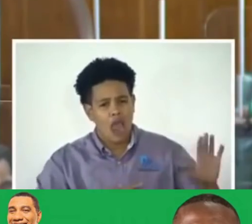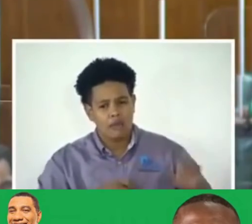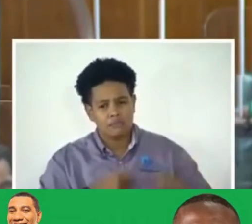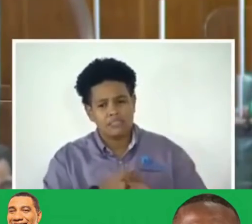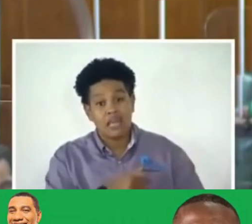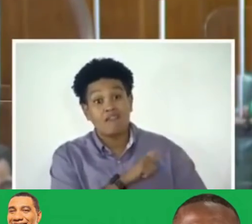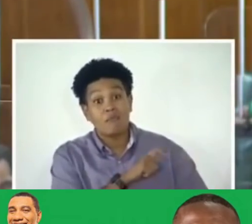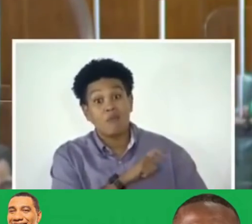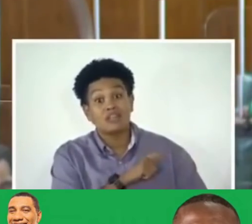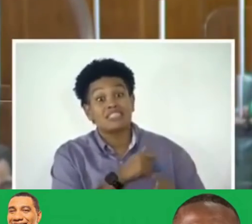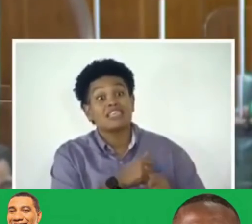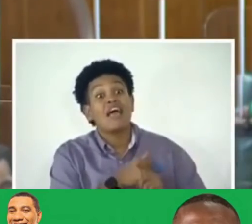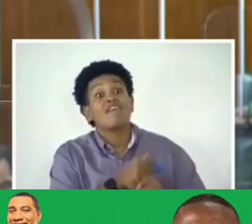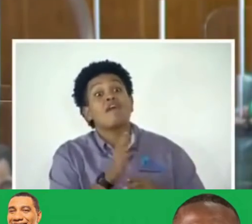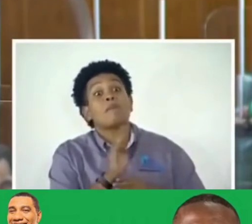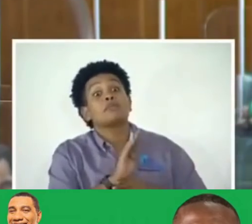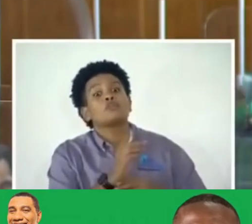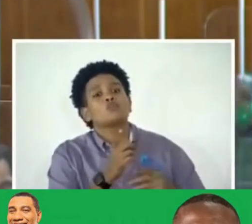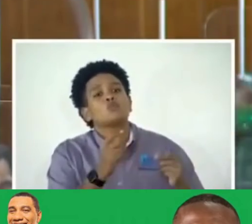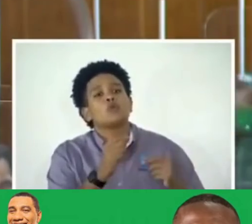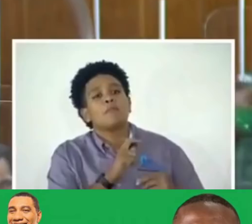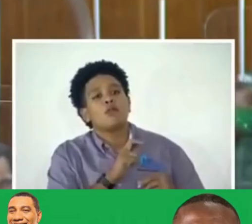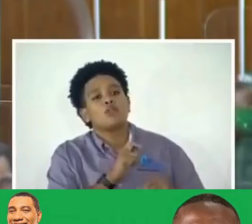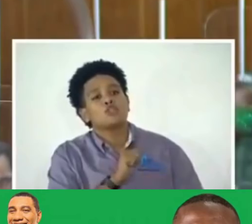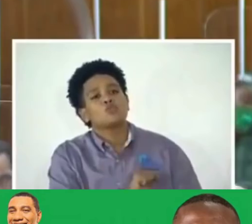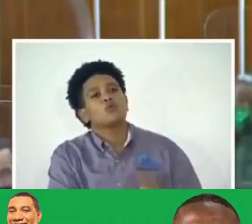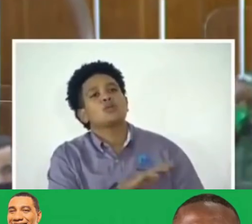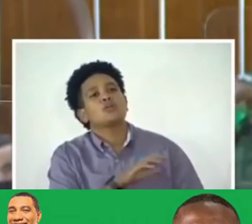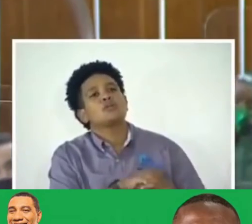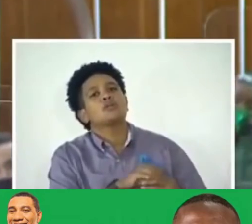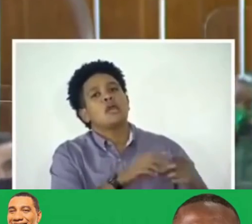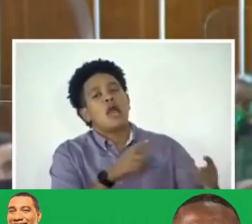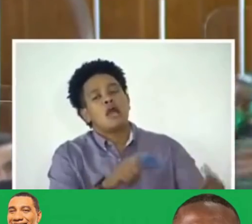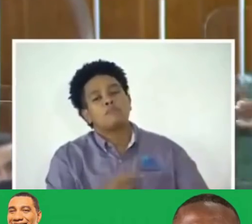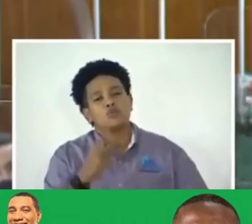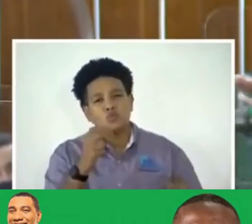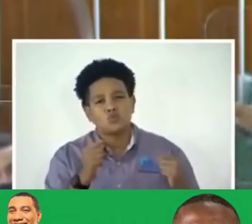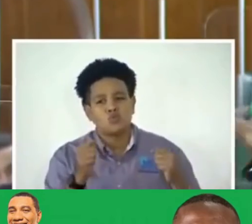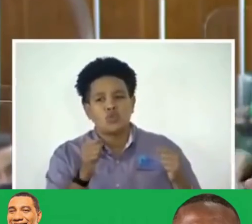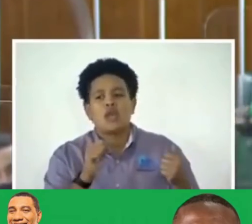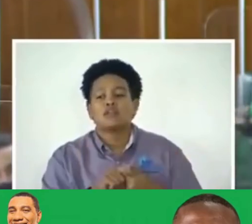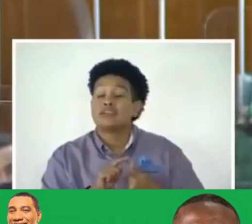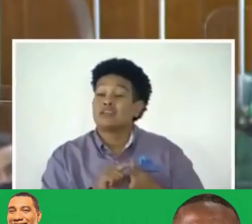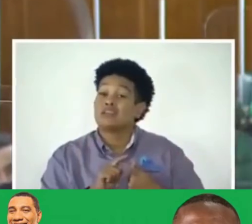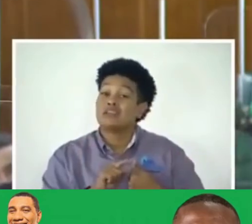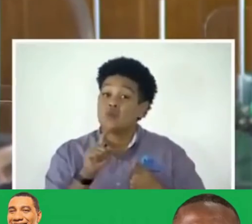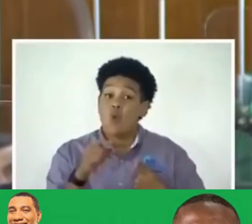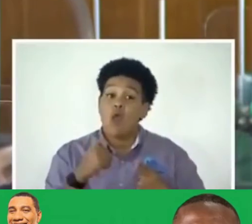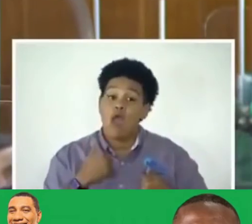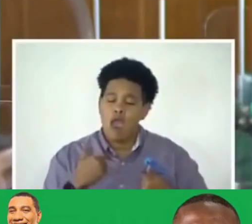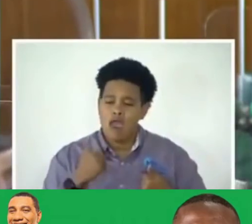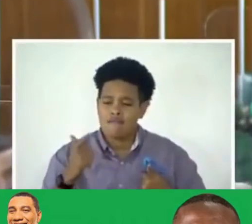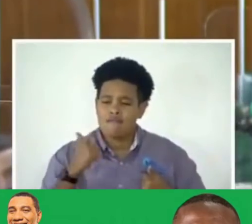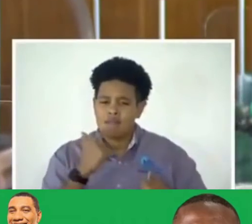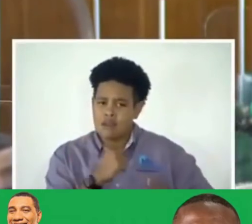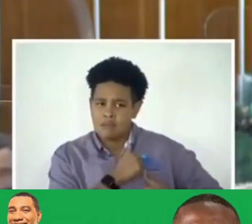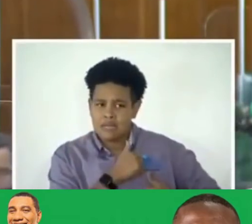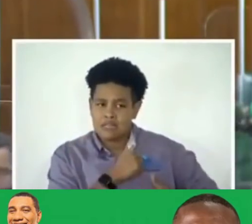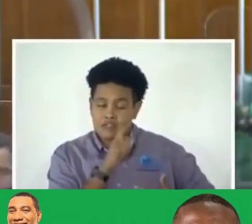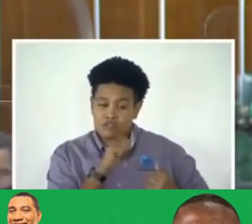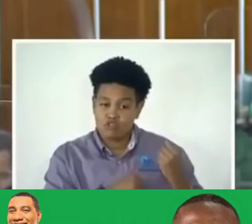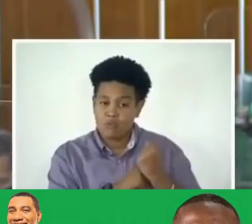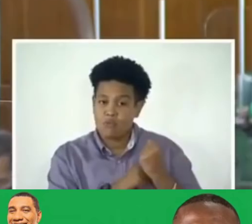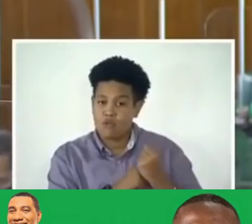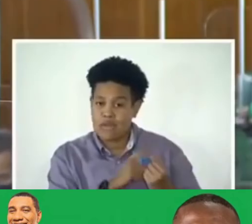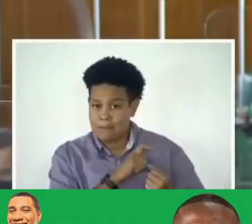that Mr. Wright needs to beat up his wife. Now, Andrew Holness needs to come out just like Babsy Grange and condemn this